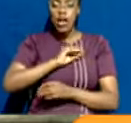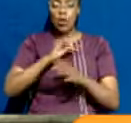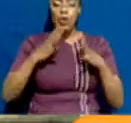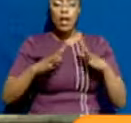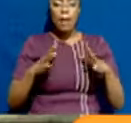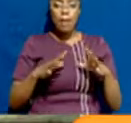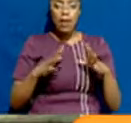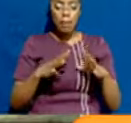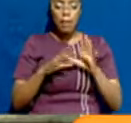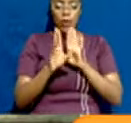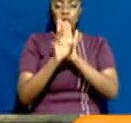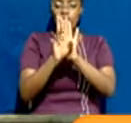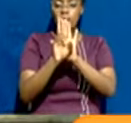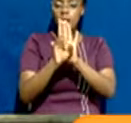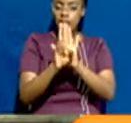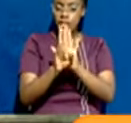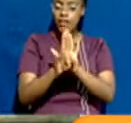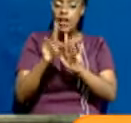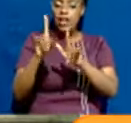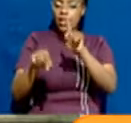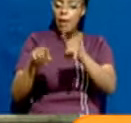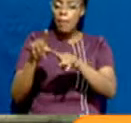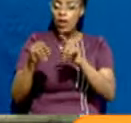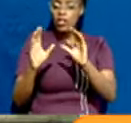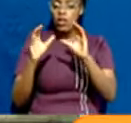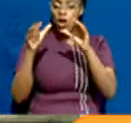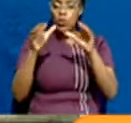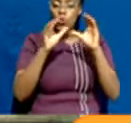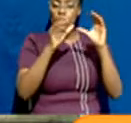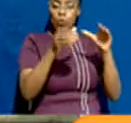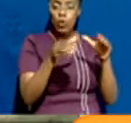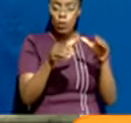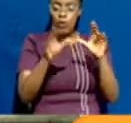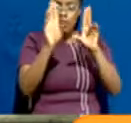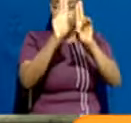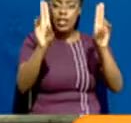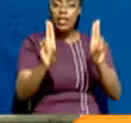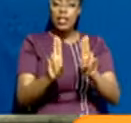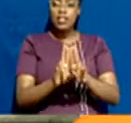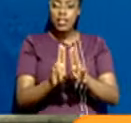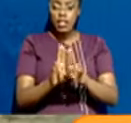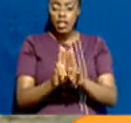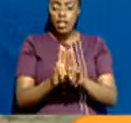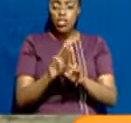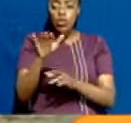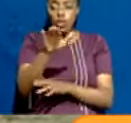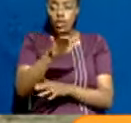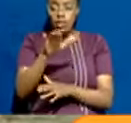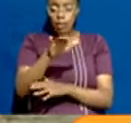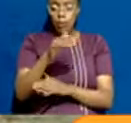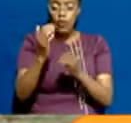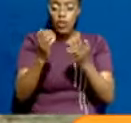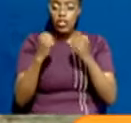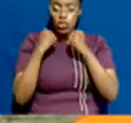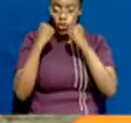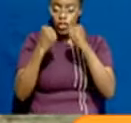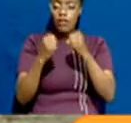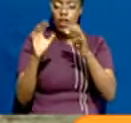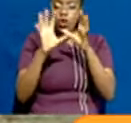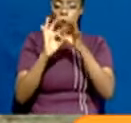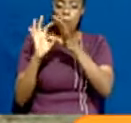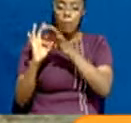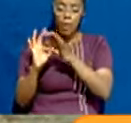citizens, representing a dynamic force in the international arena. We need the strength of our